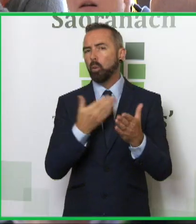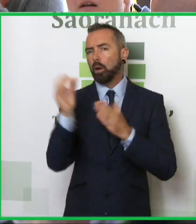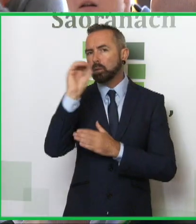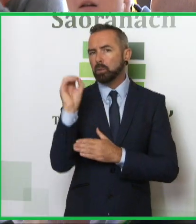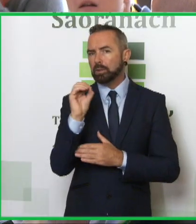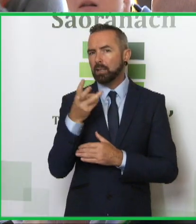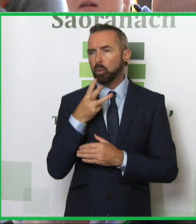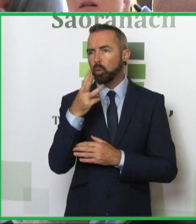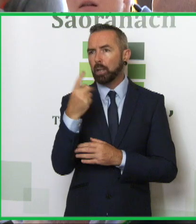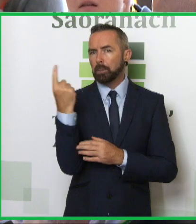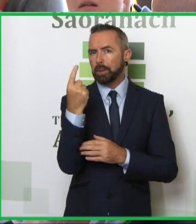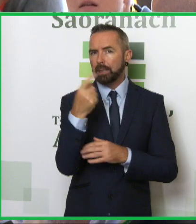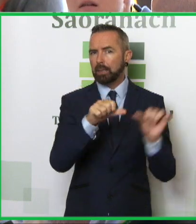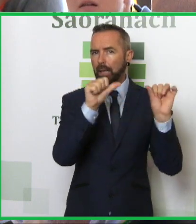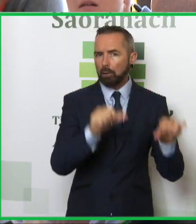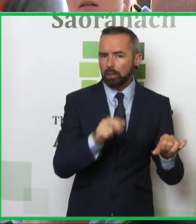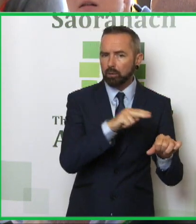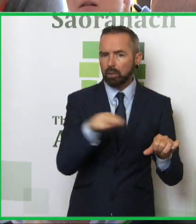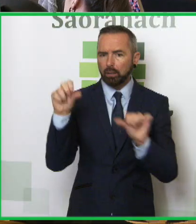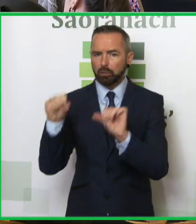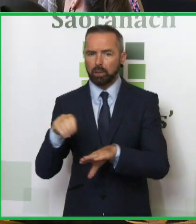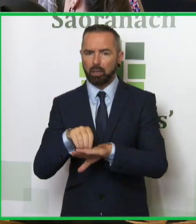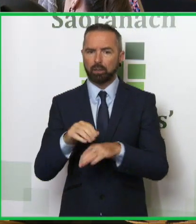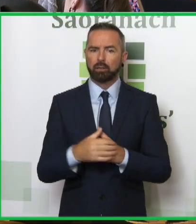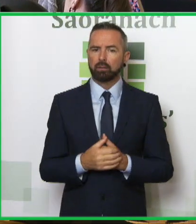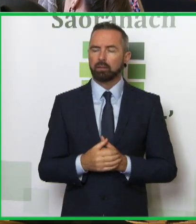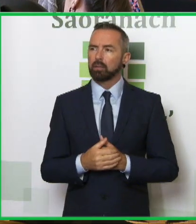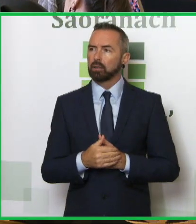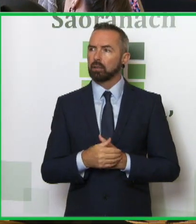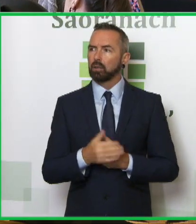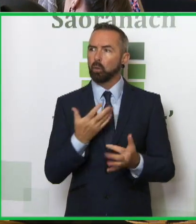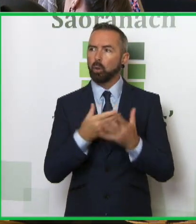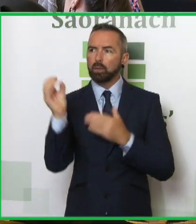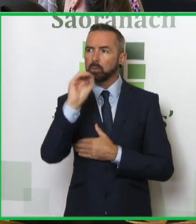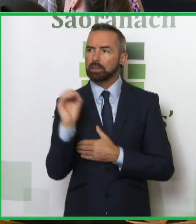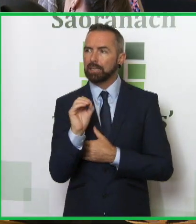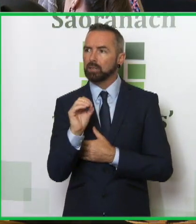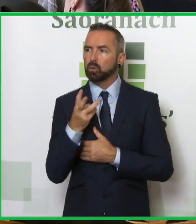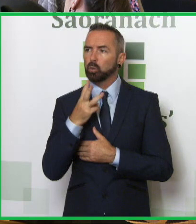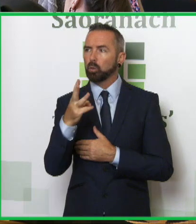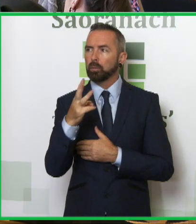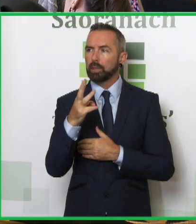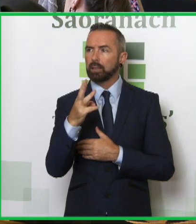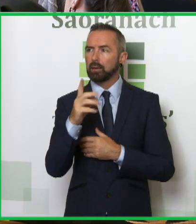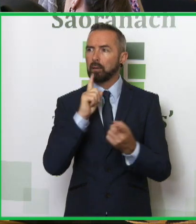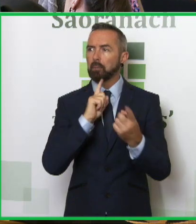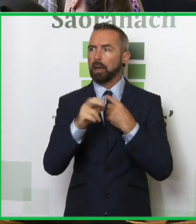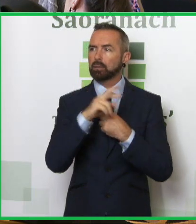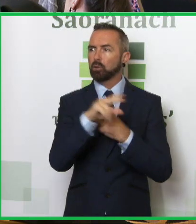are likely to be in those explanations? Like how much percentage when we say are likely to